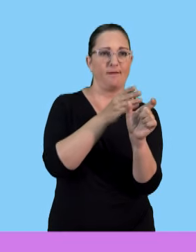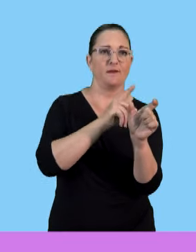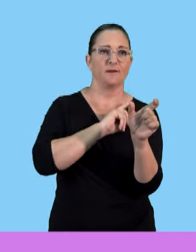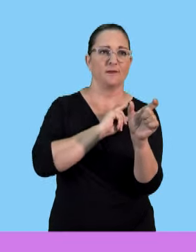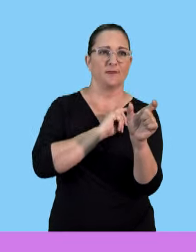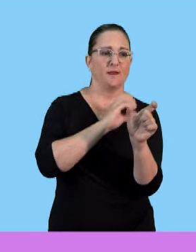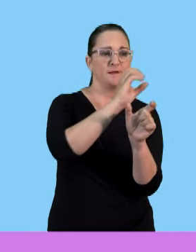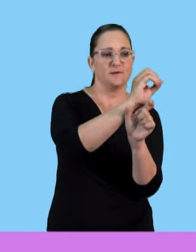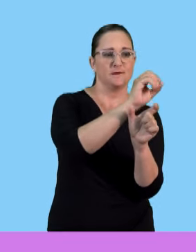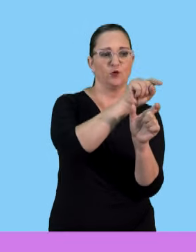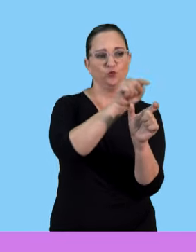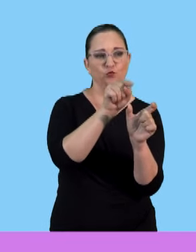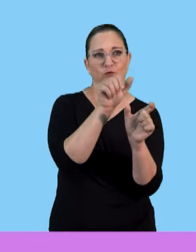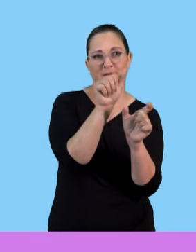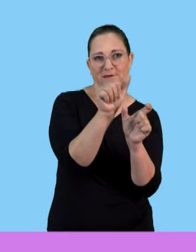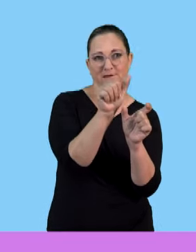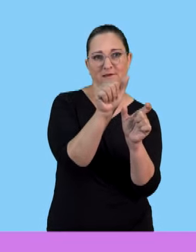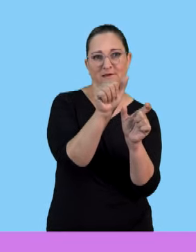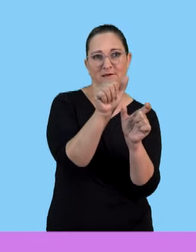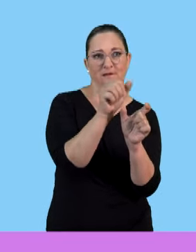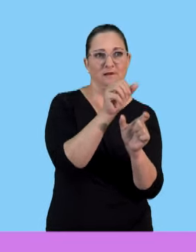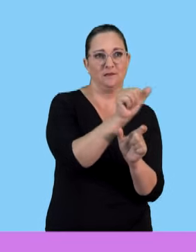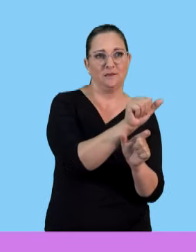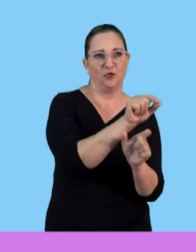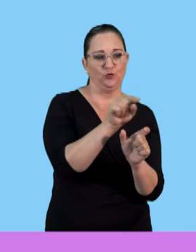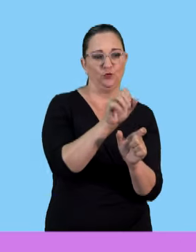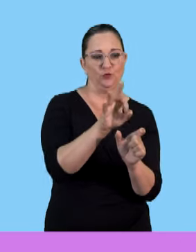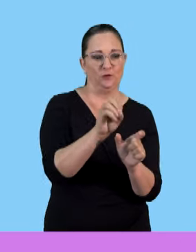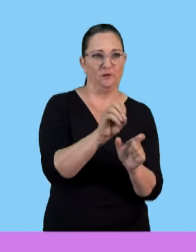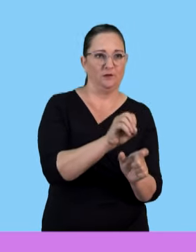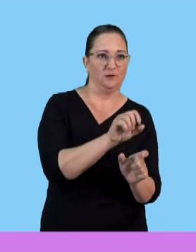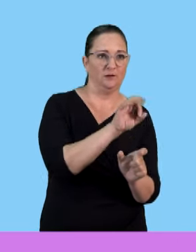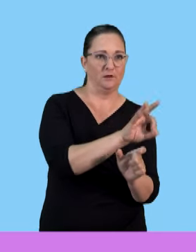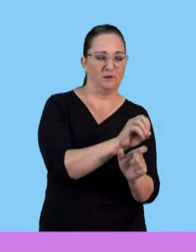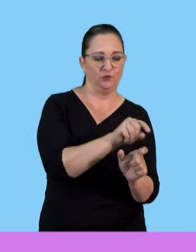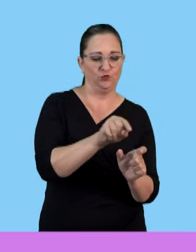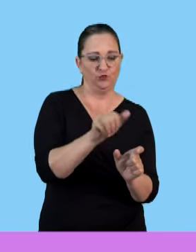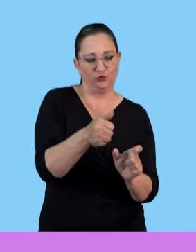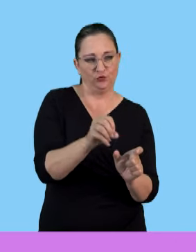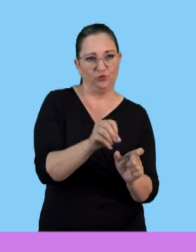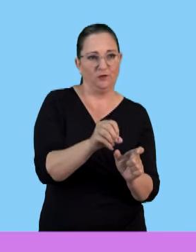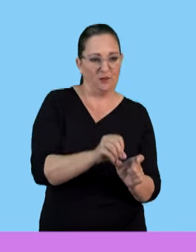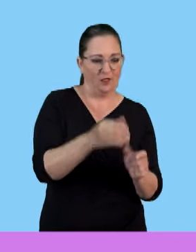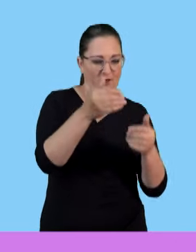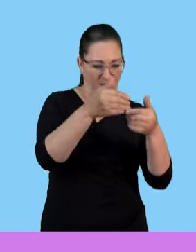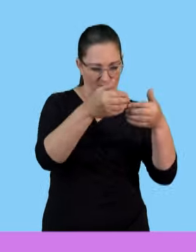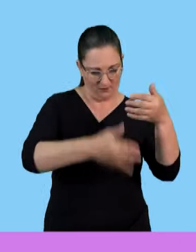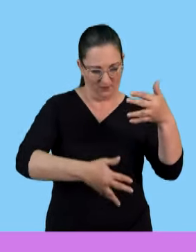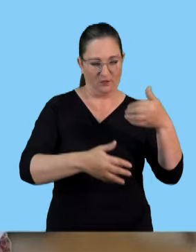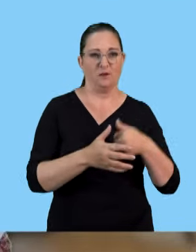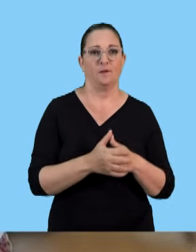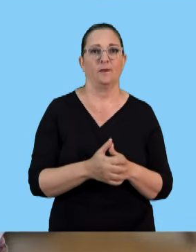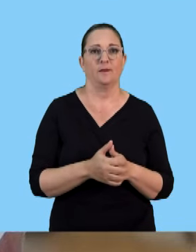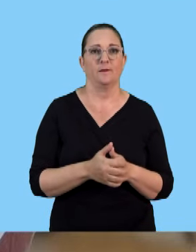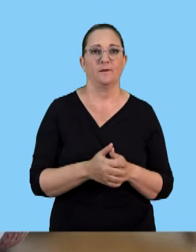this is what we call an interval or sliding scale, from 0 to 6, from 6 to 30, from 30 to 60, as they continue. So now